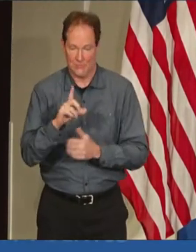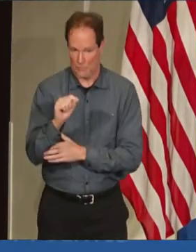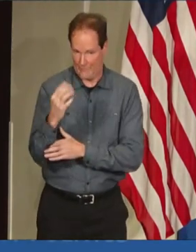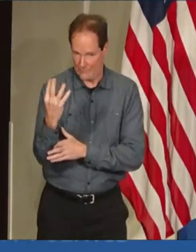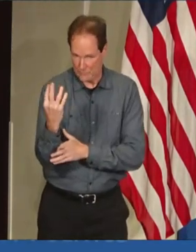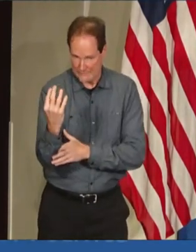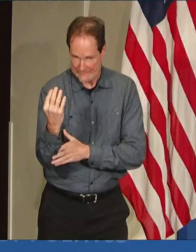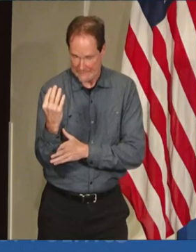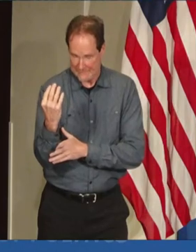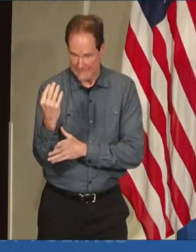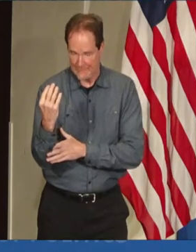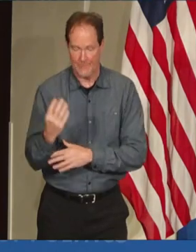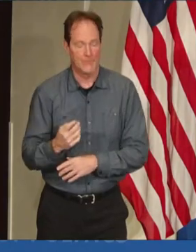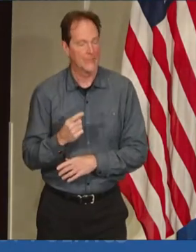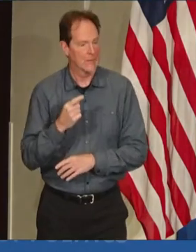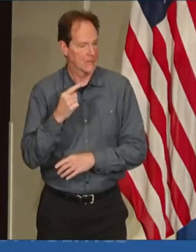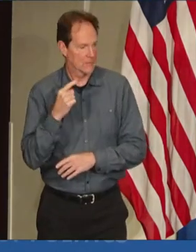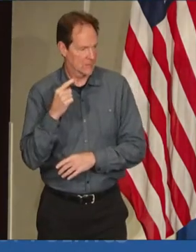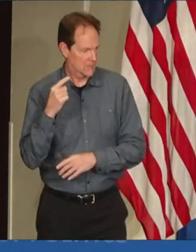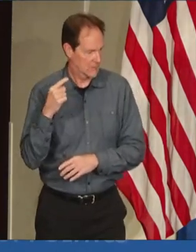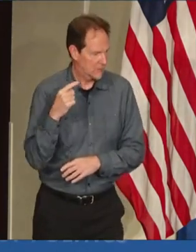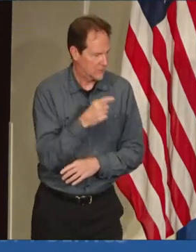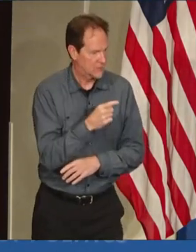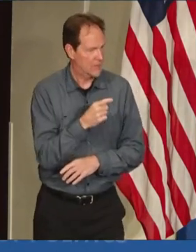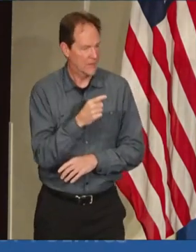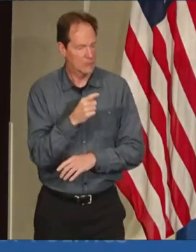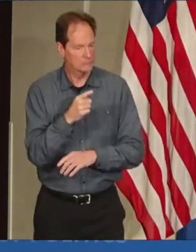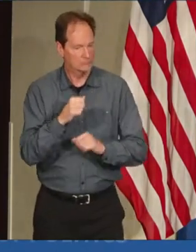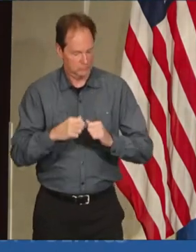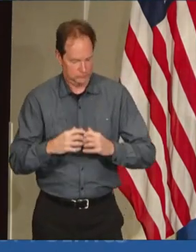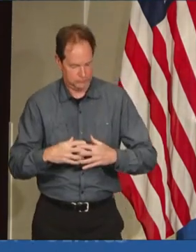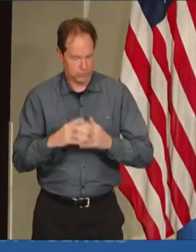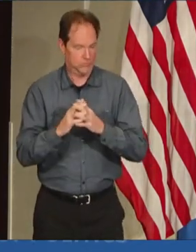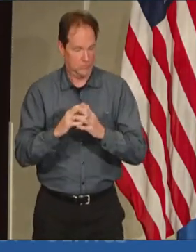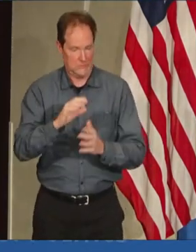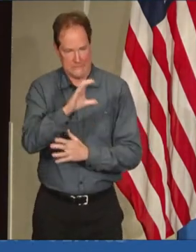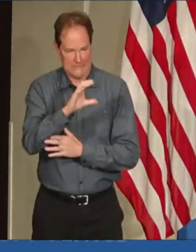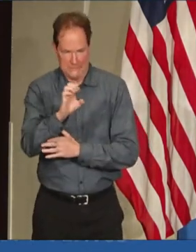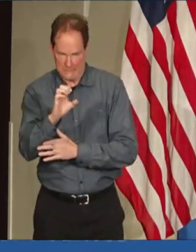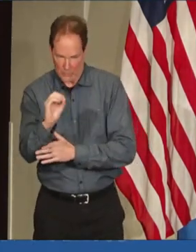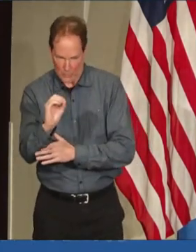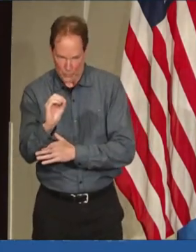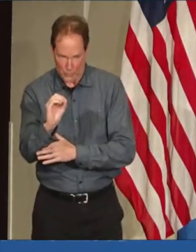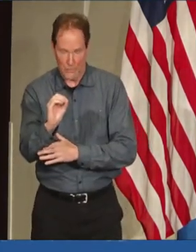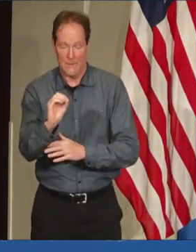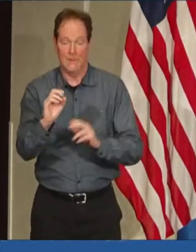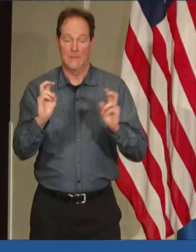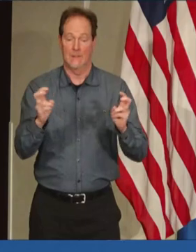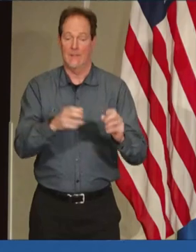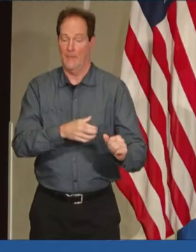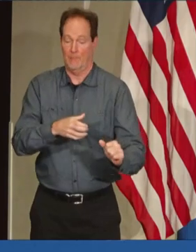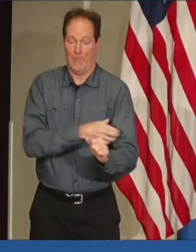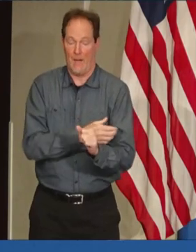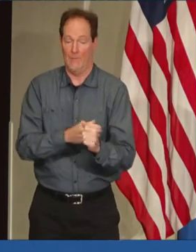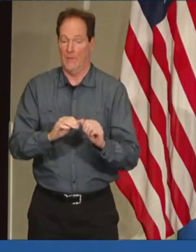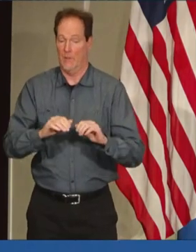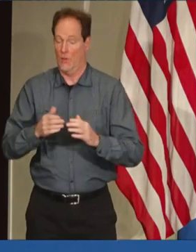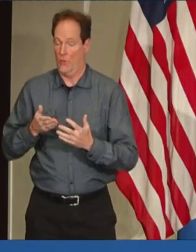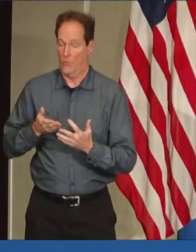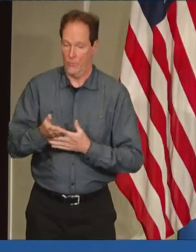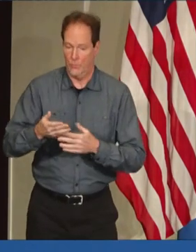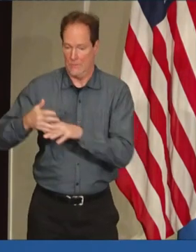2014. She is the founder and CEO of Empowerment Through Integration, which is